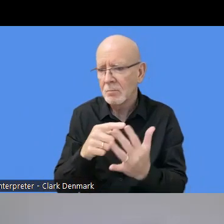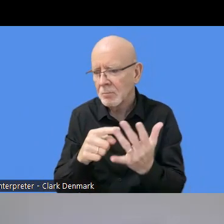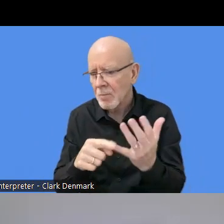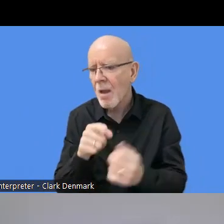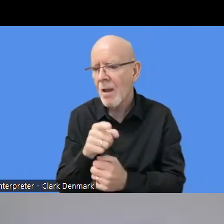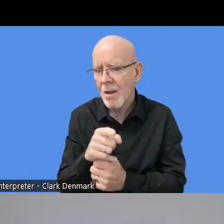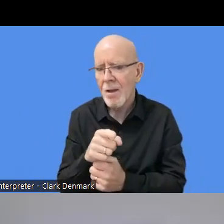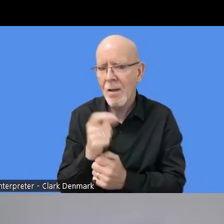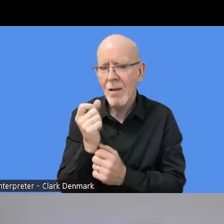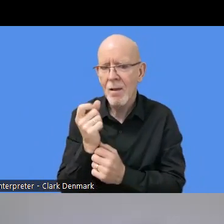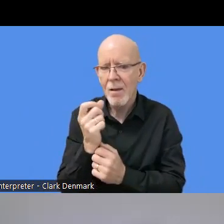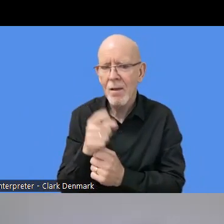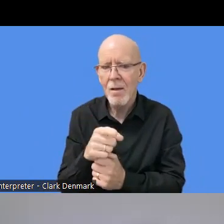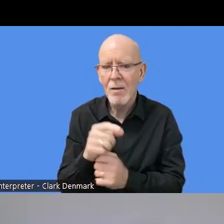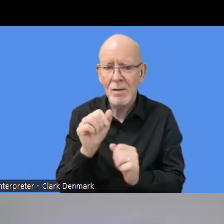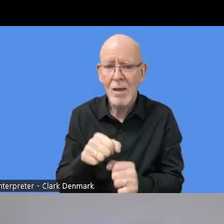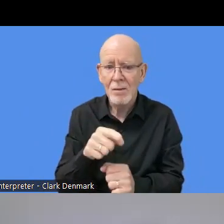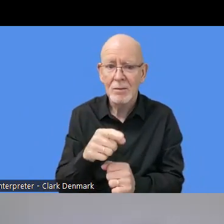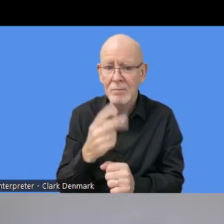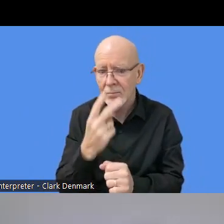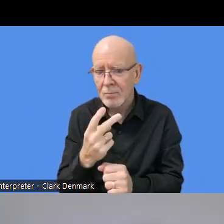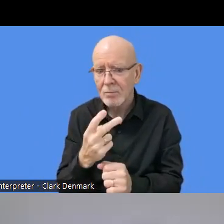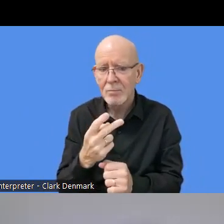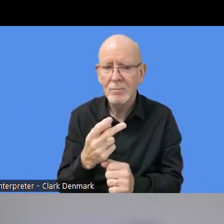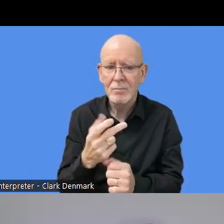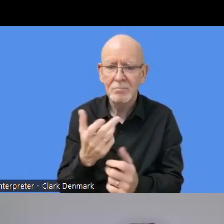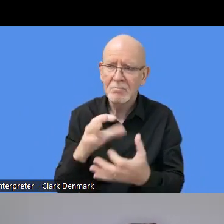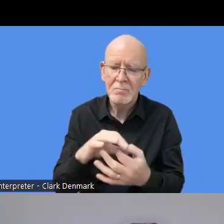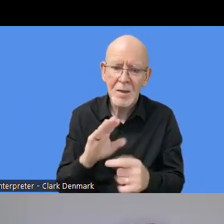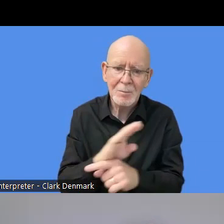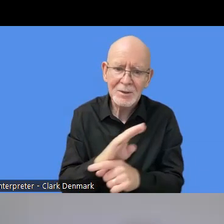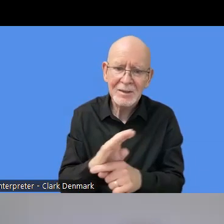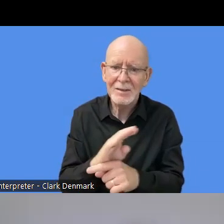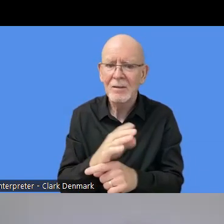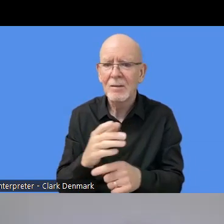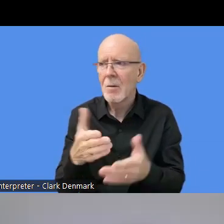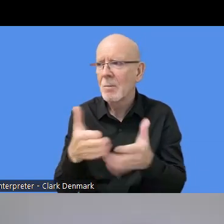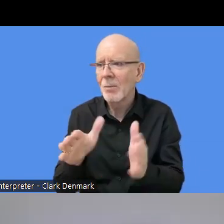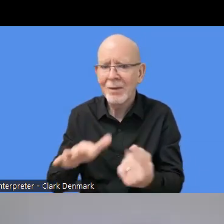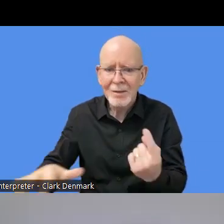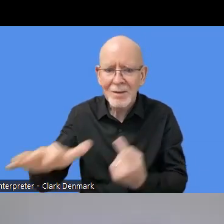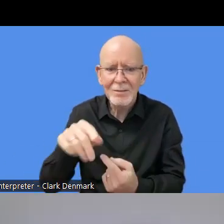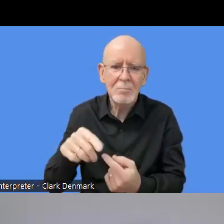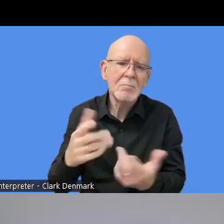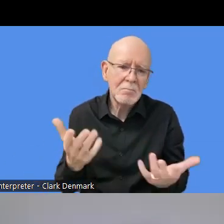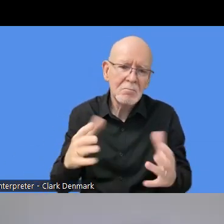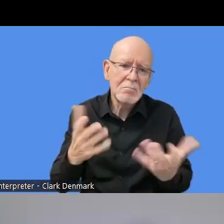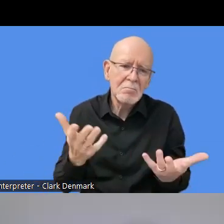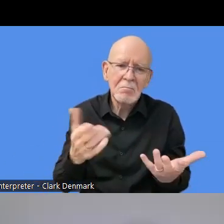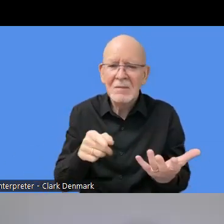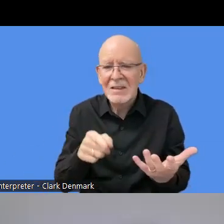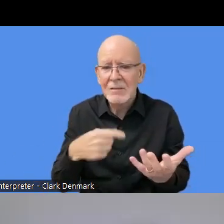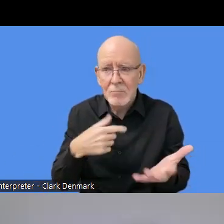encourage nominations from employers in both the public and the private sector. So all program solutions